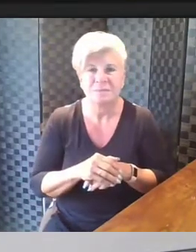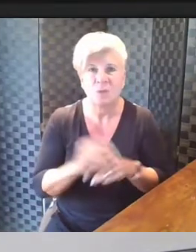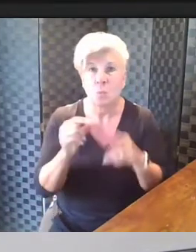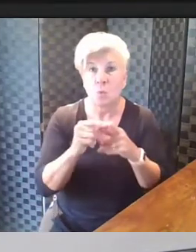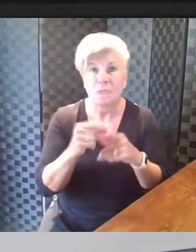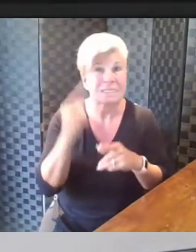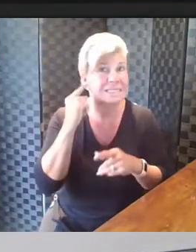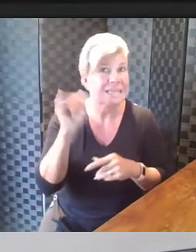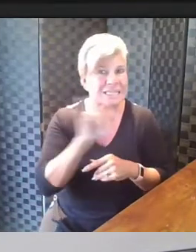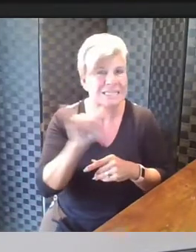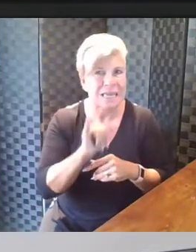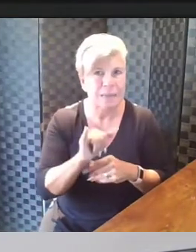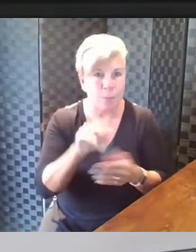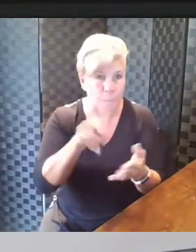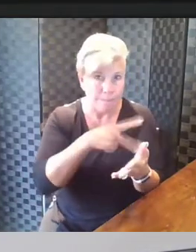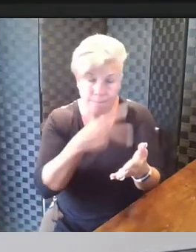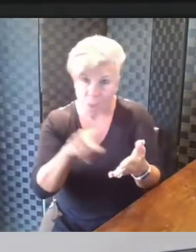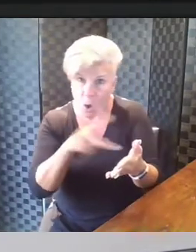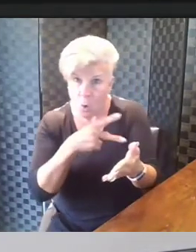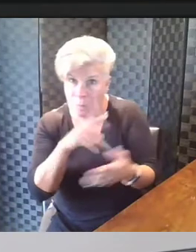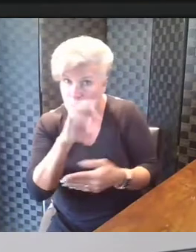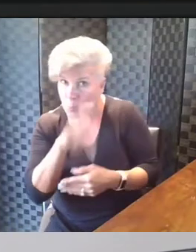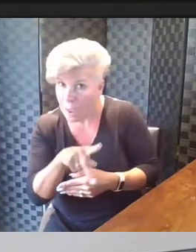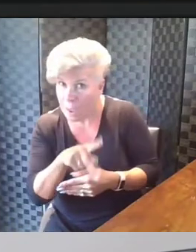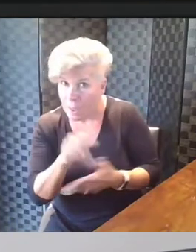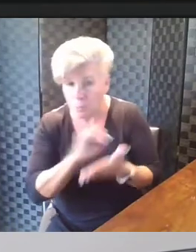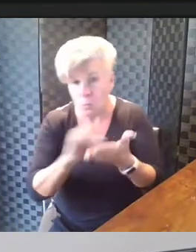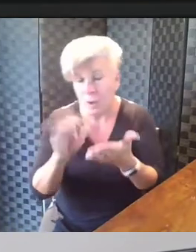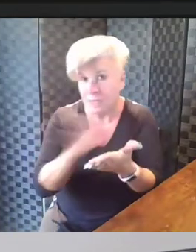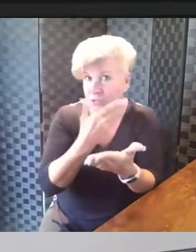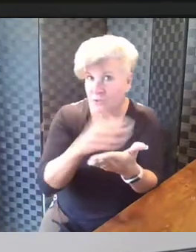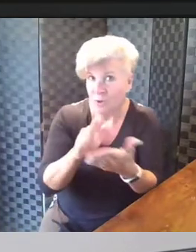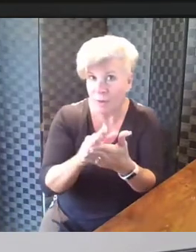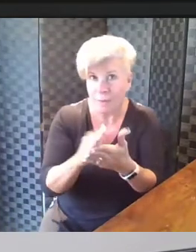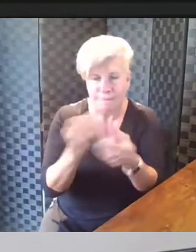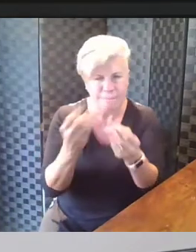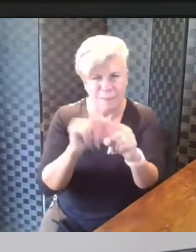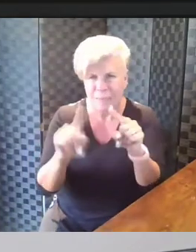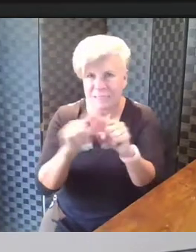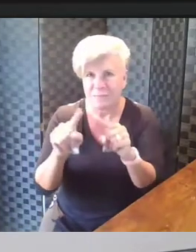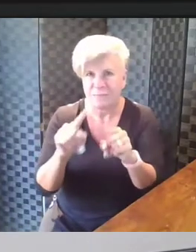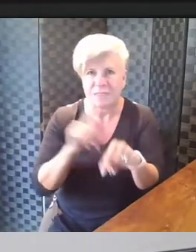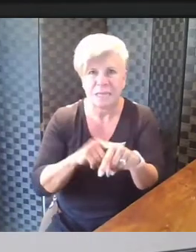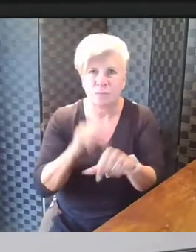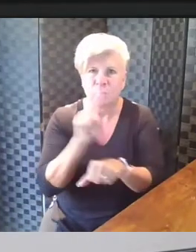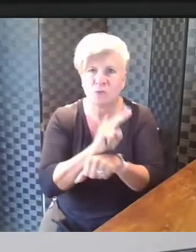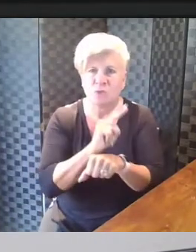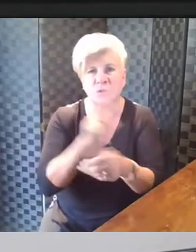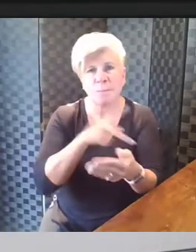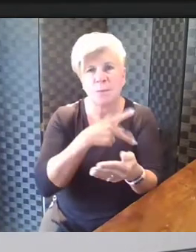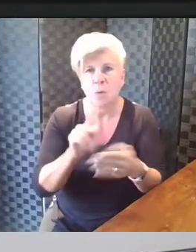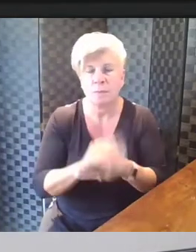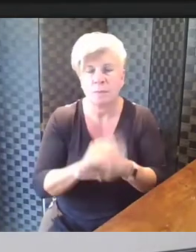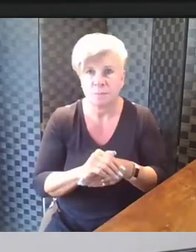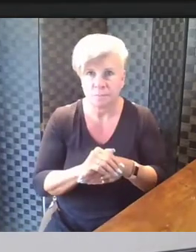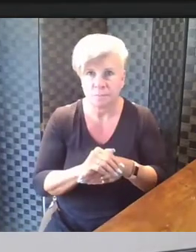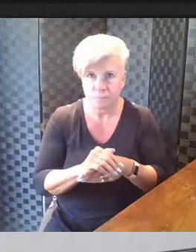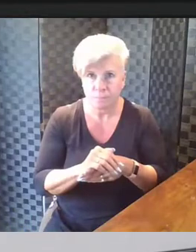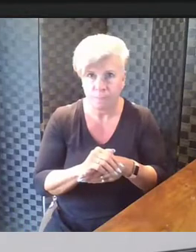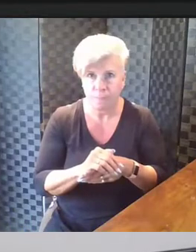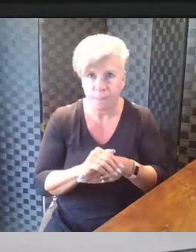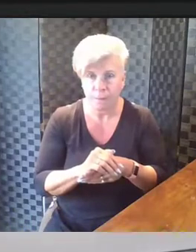rhyming, you're going to be able to write poems, or make a rap, or write a song. There's lots of times we use poems. Maybe we can even write some rhymes in